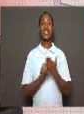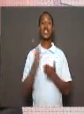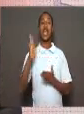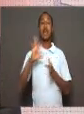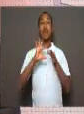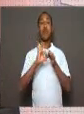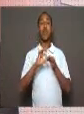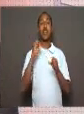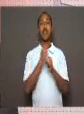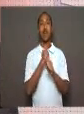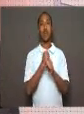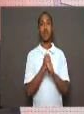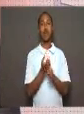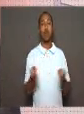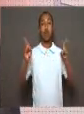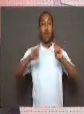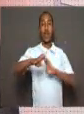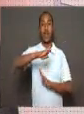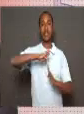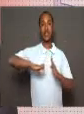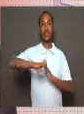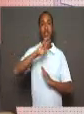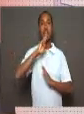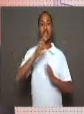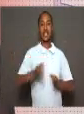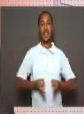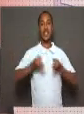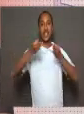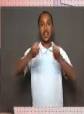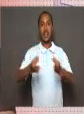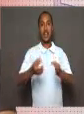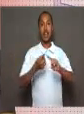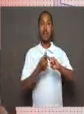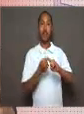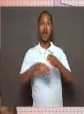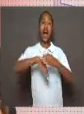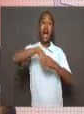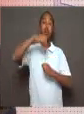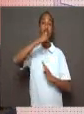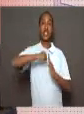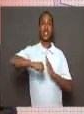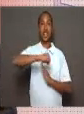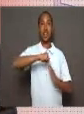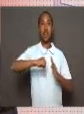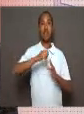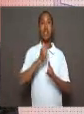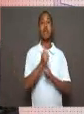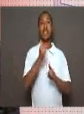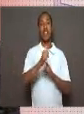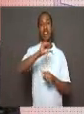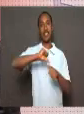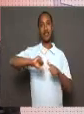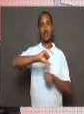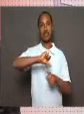This type of bond is formed when electrons are transferred from the outermost shell of a